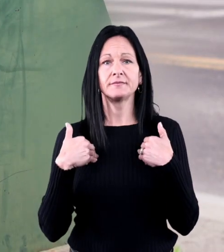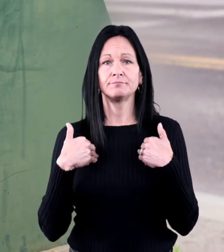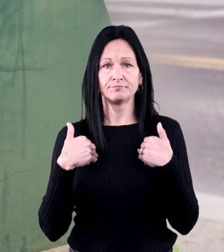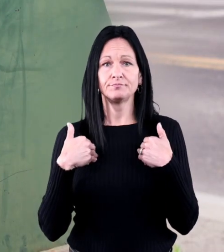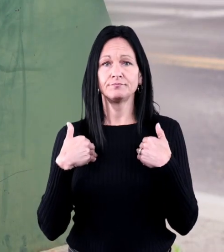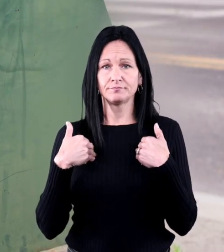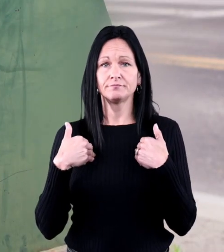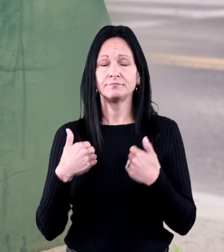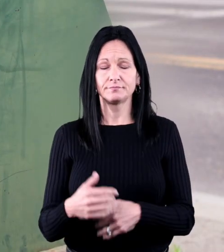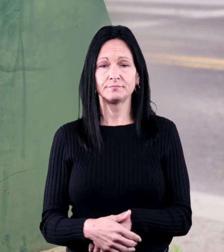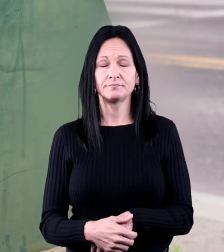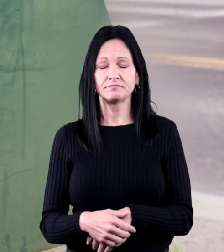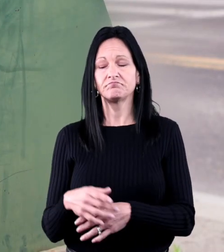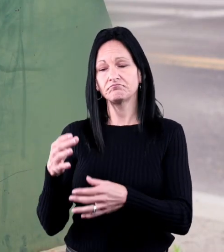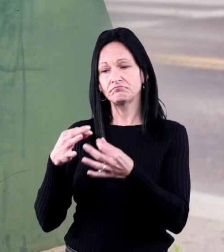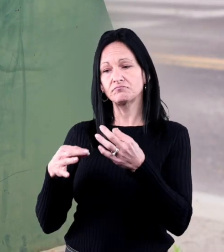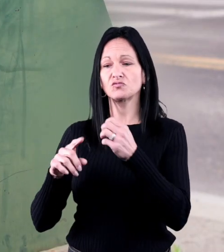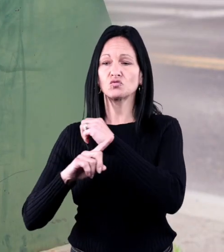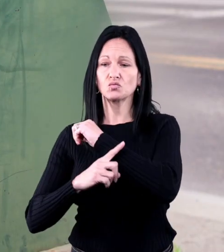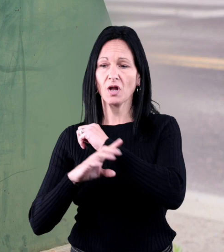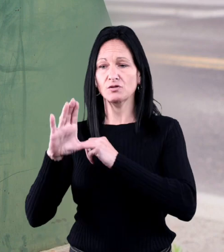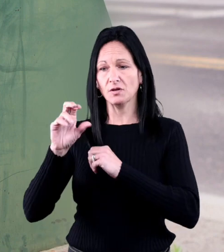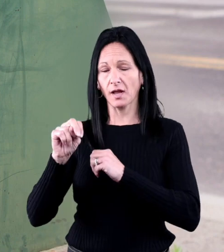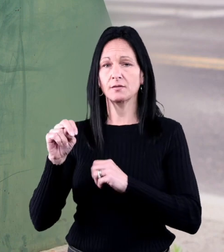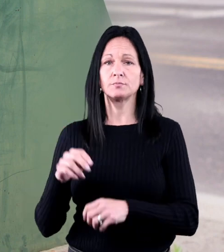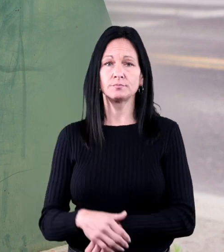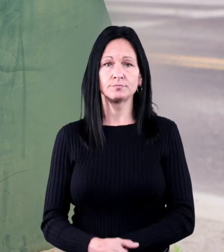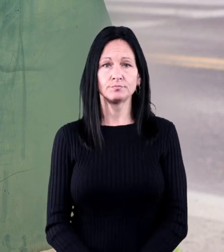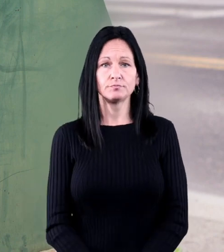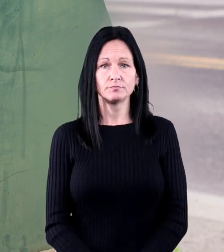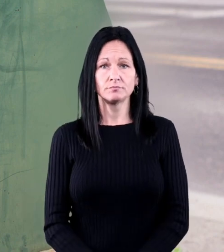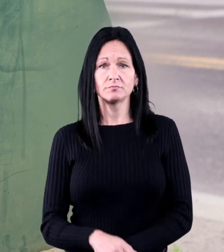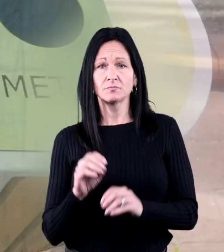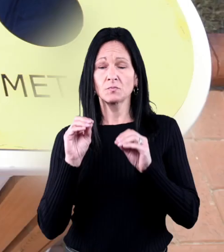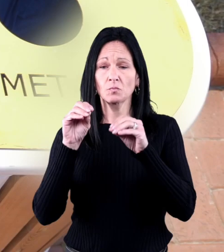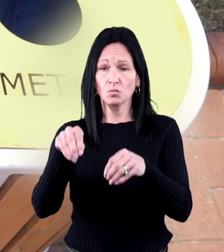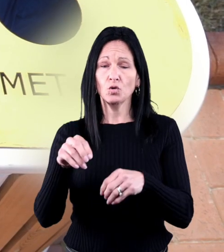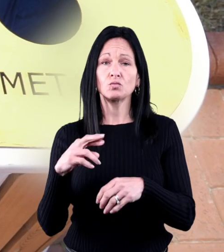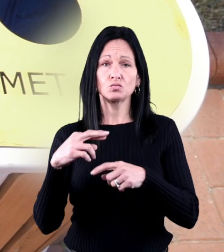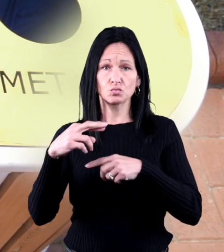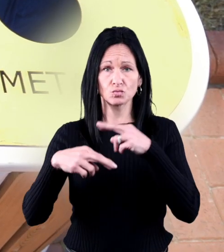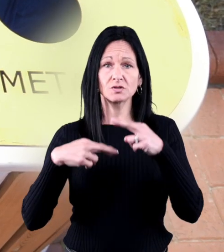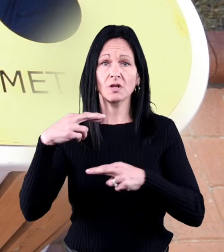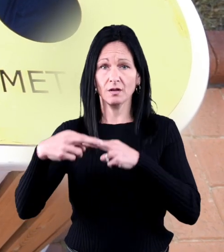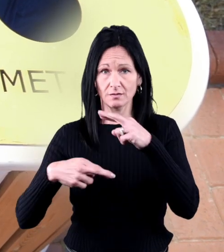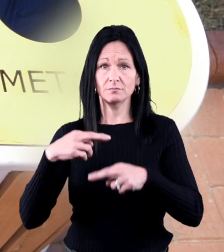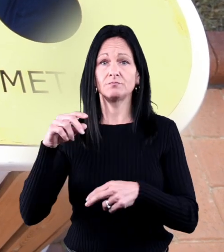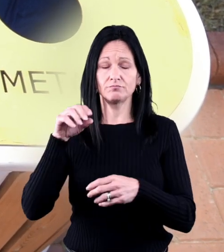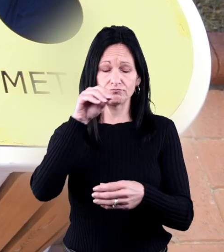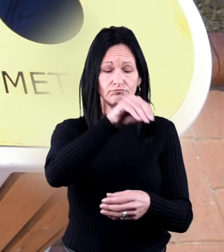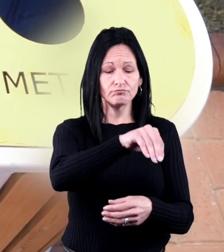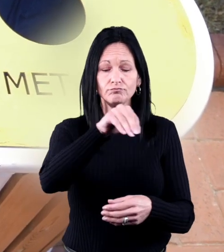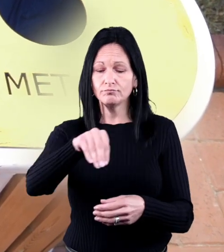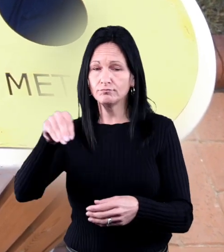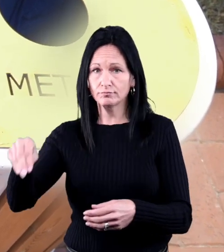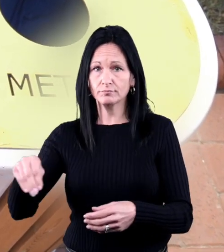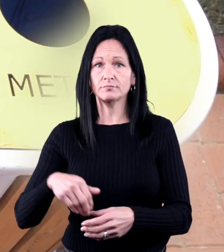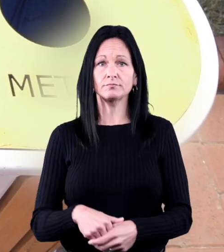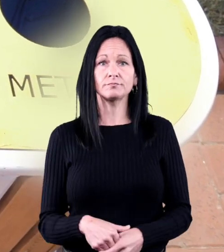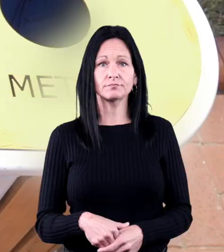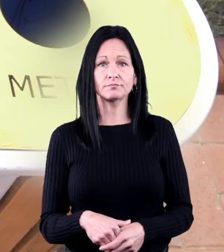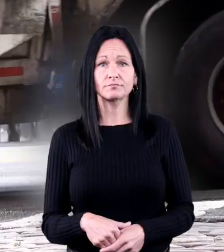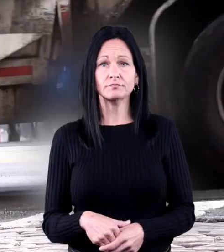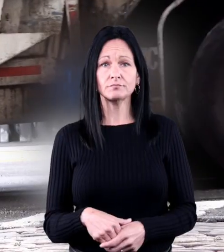these cans in addition to the regular trash cans. You can put your recyclable items in these cans.